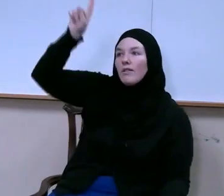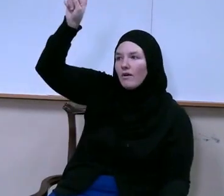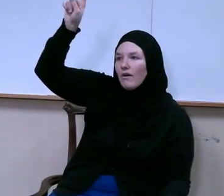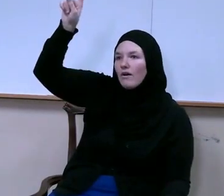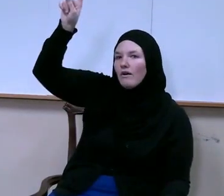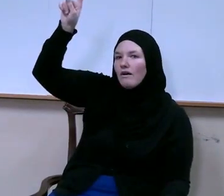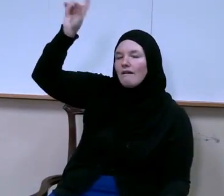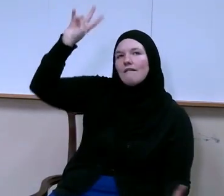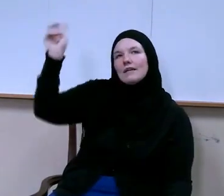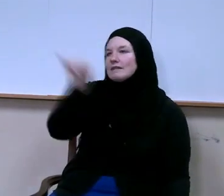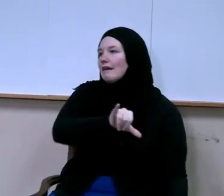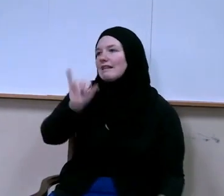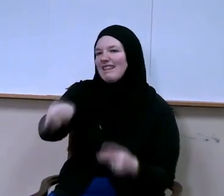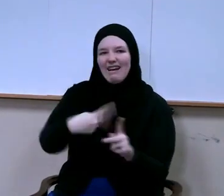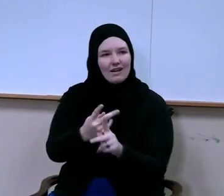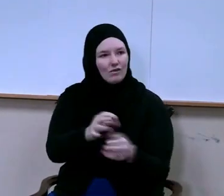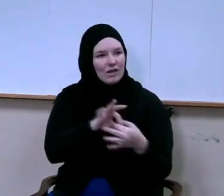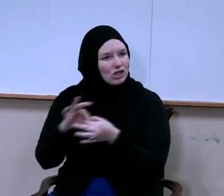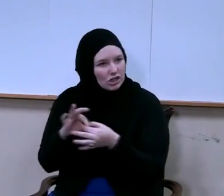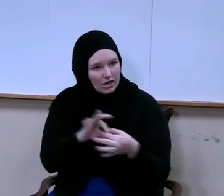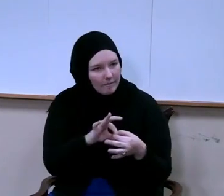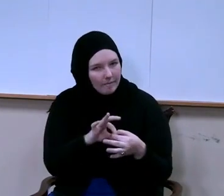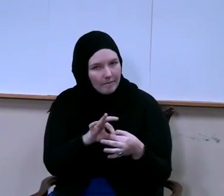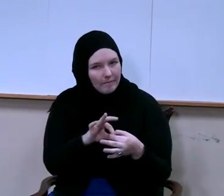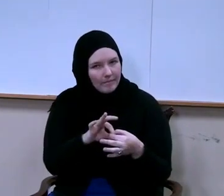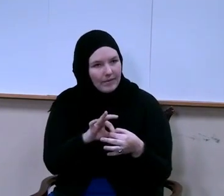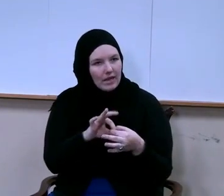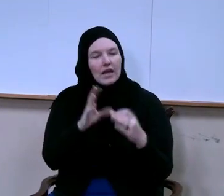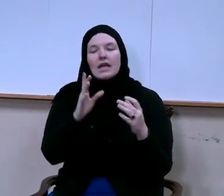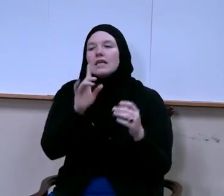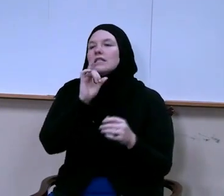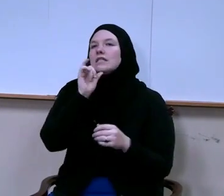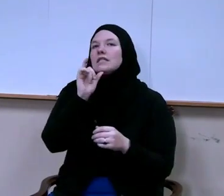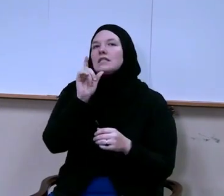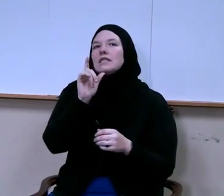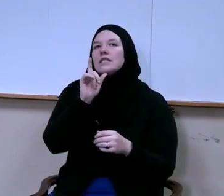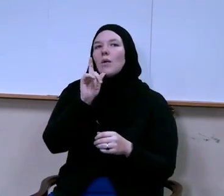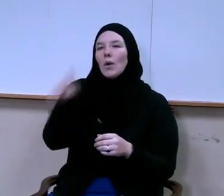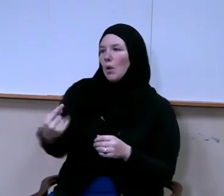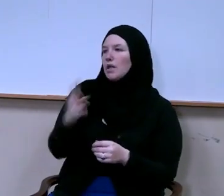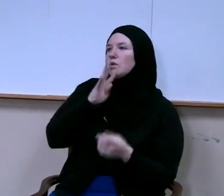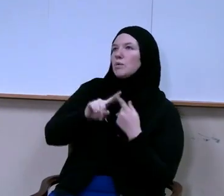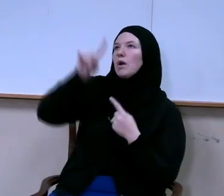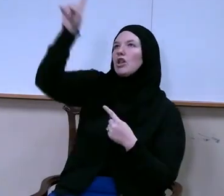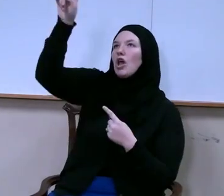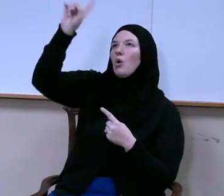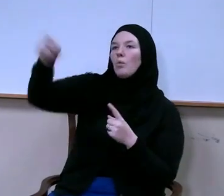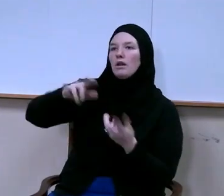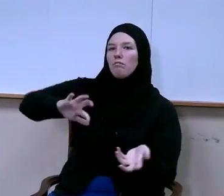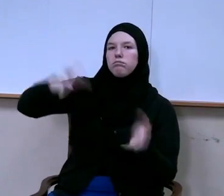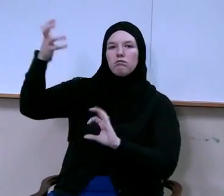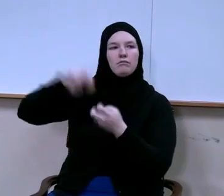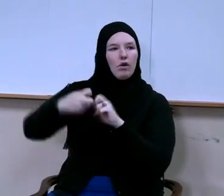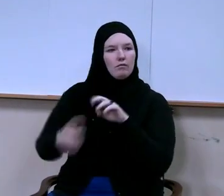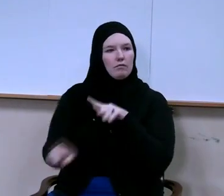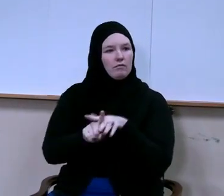Allah is a relationship. It goes beyond that we only talk to Him when it is a